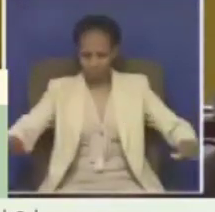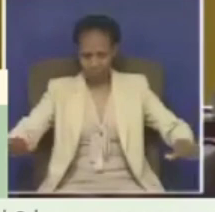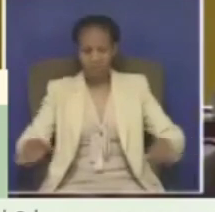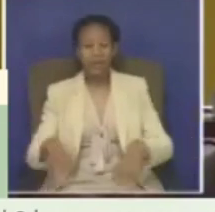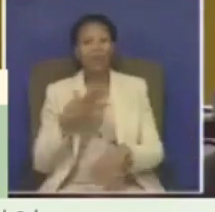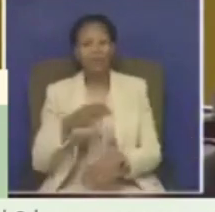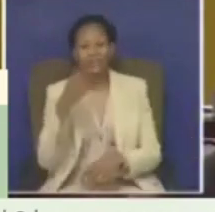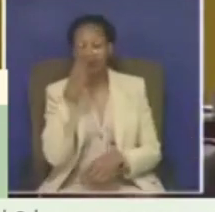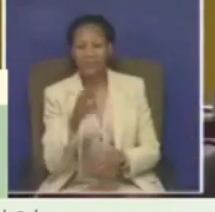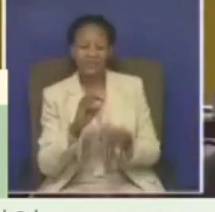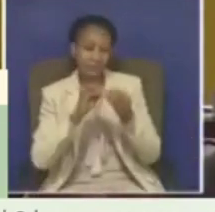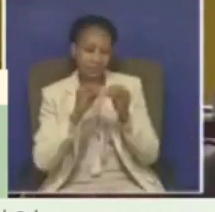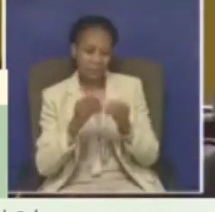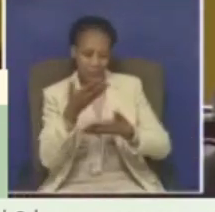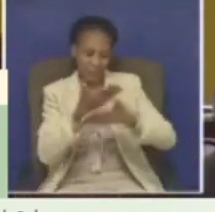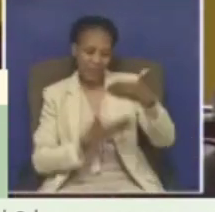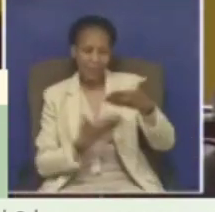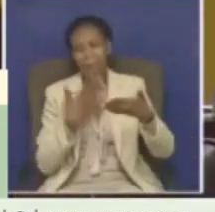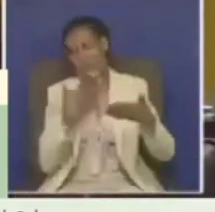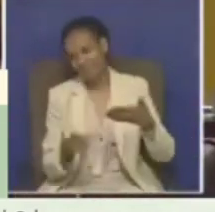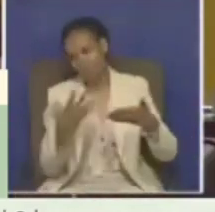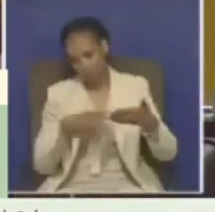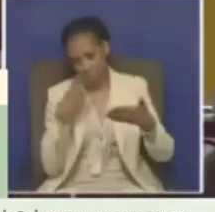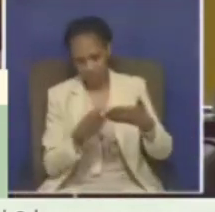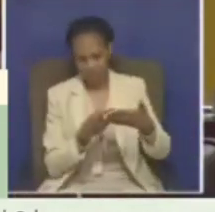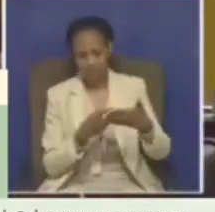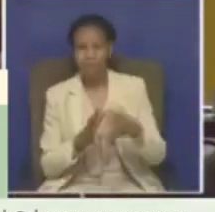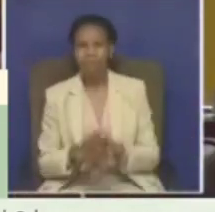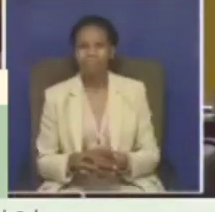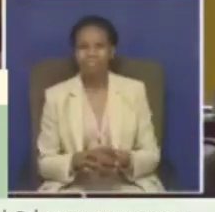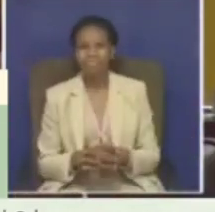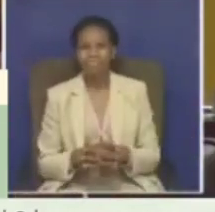Can I see the amendment, please?